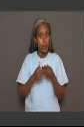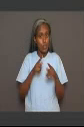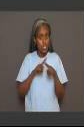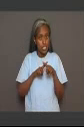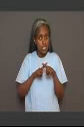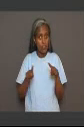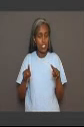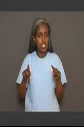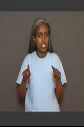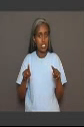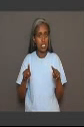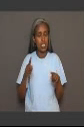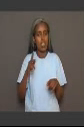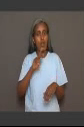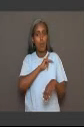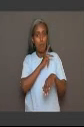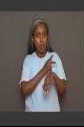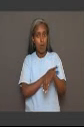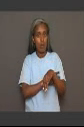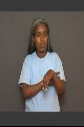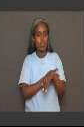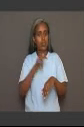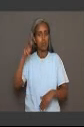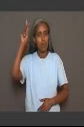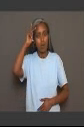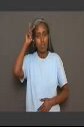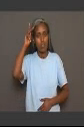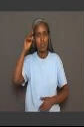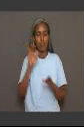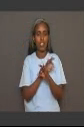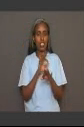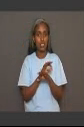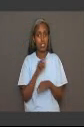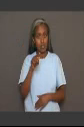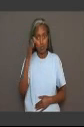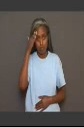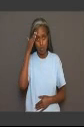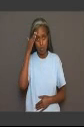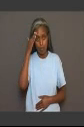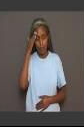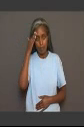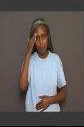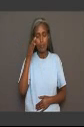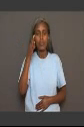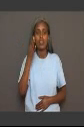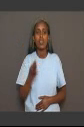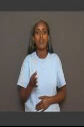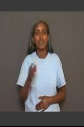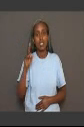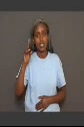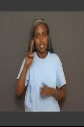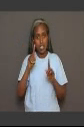about differentiating power functions. As you know,